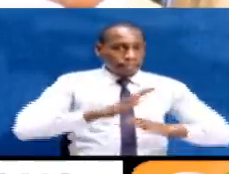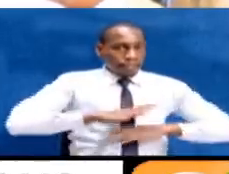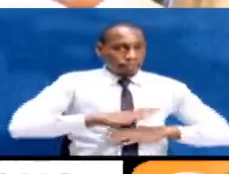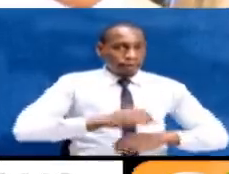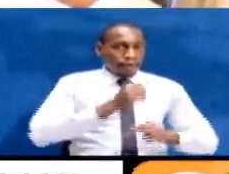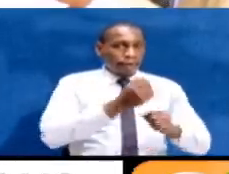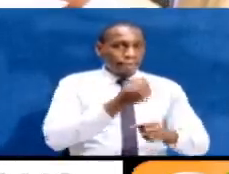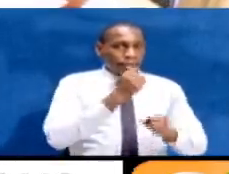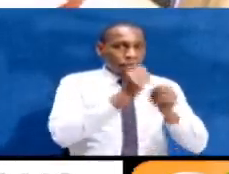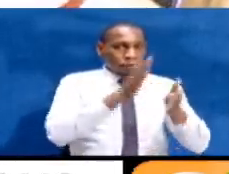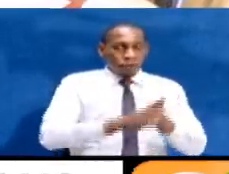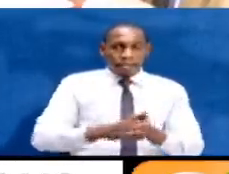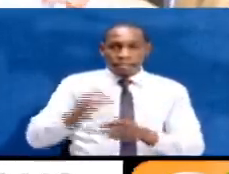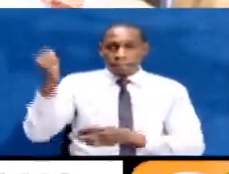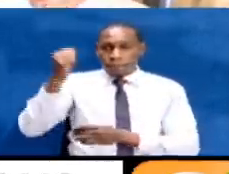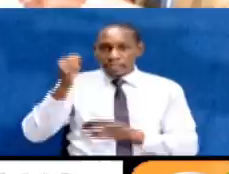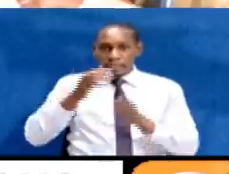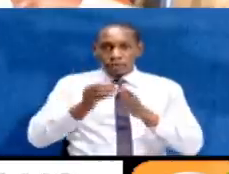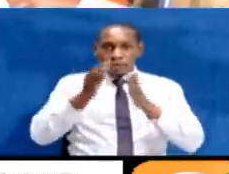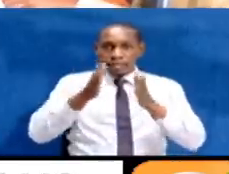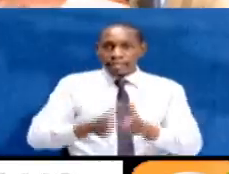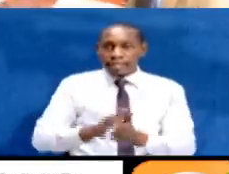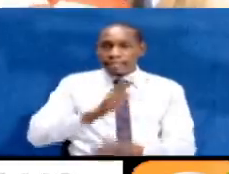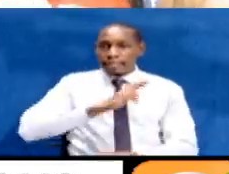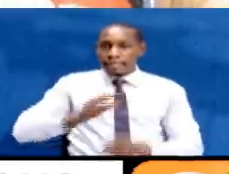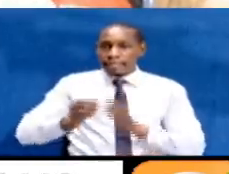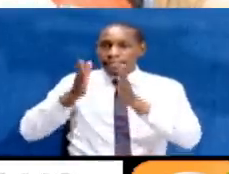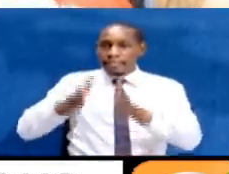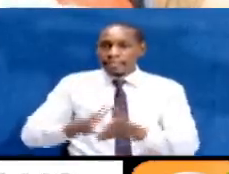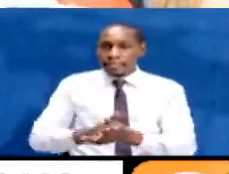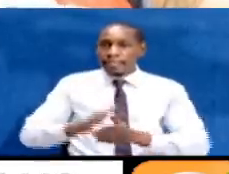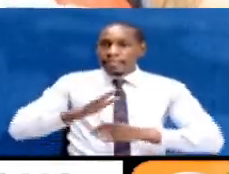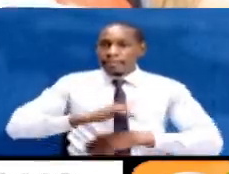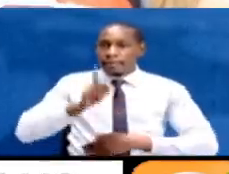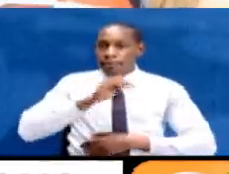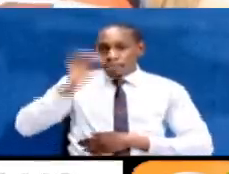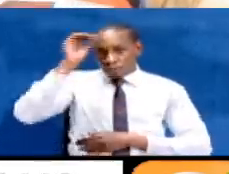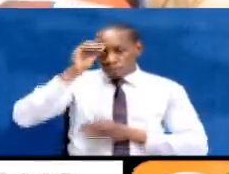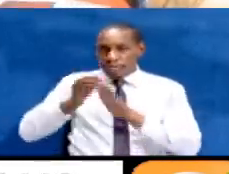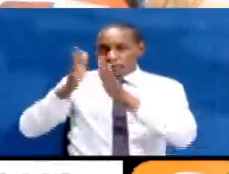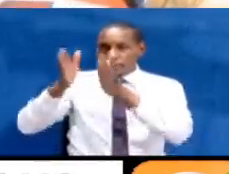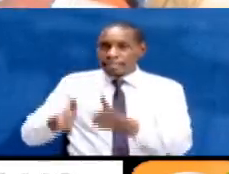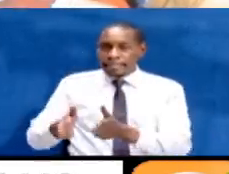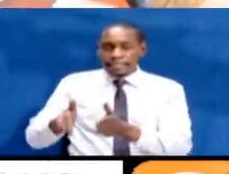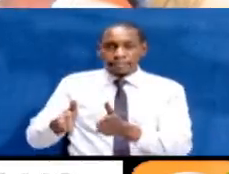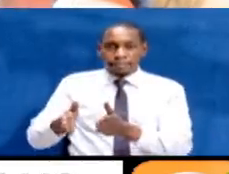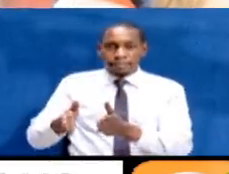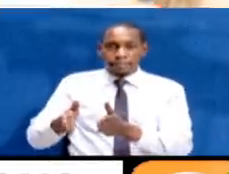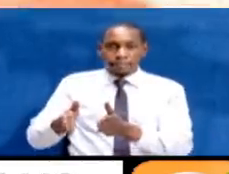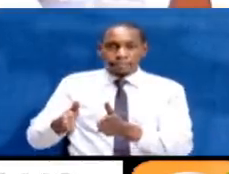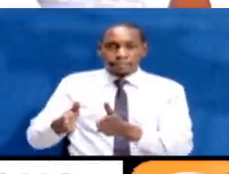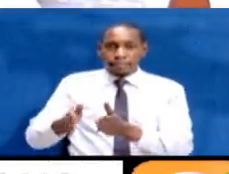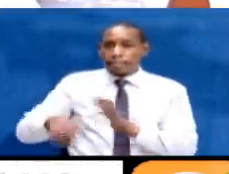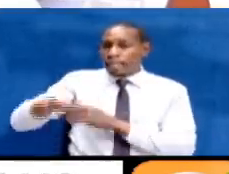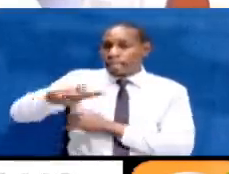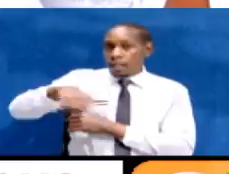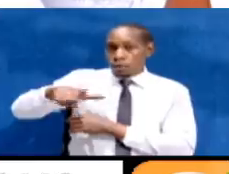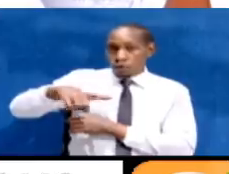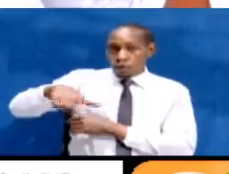the religious leaders, convince the political leaders, convince what you call the opinion leaders in